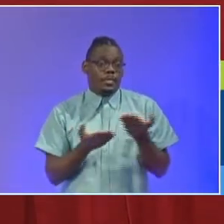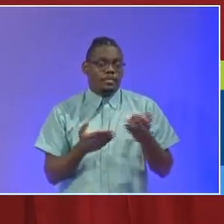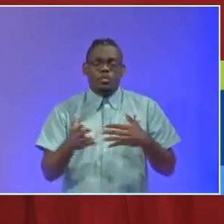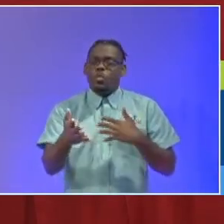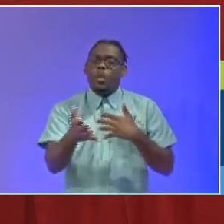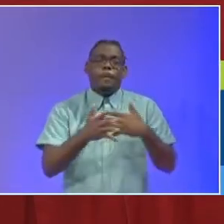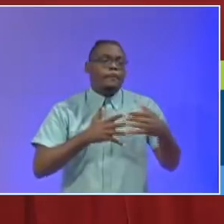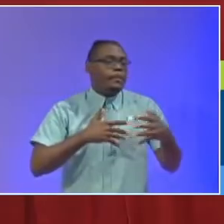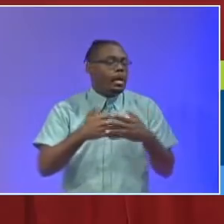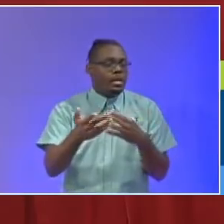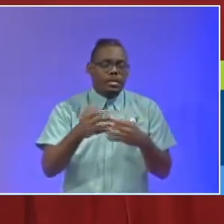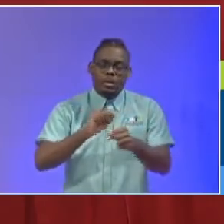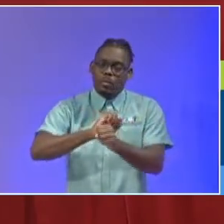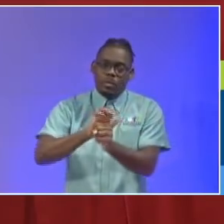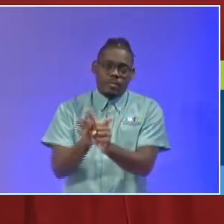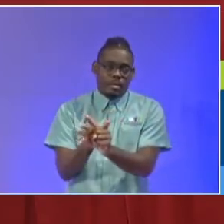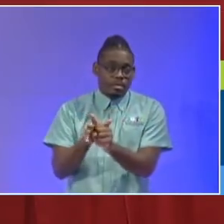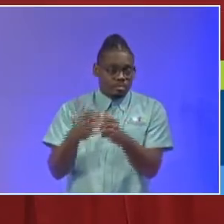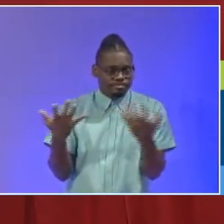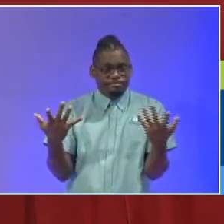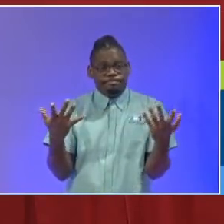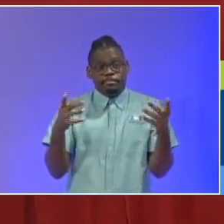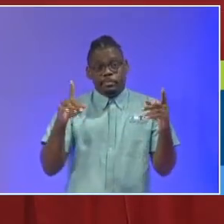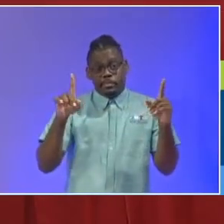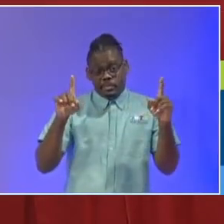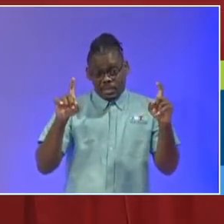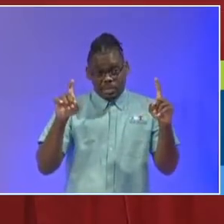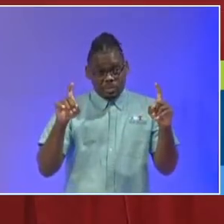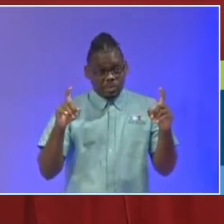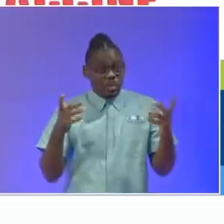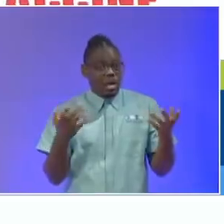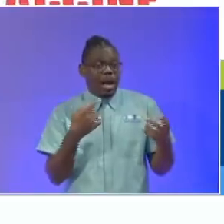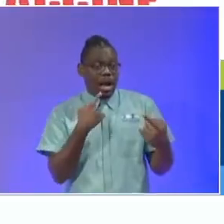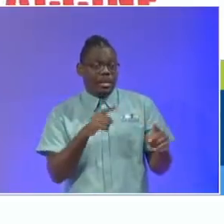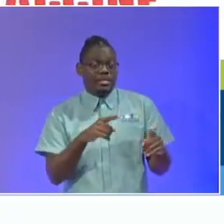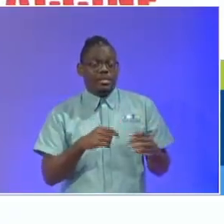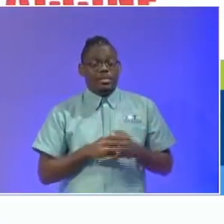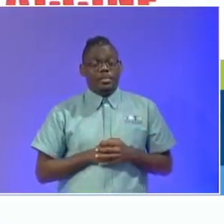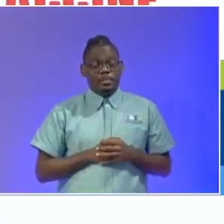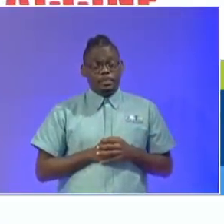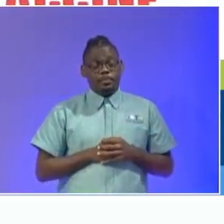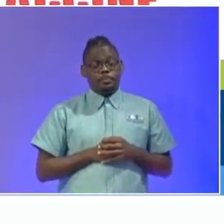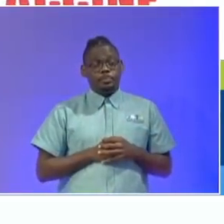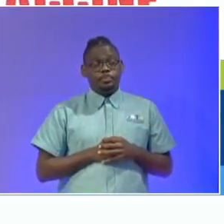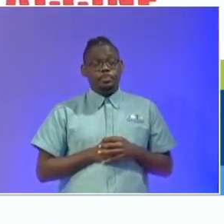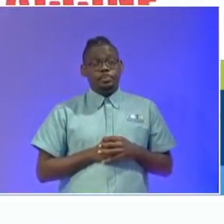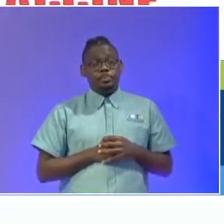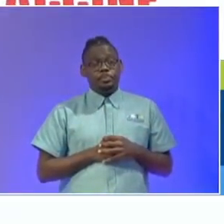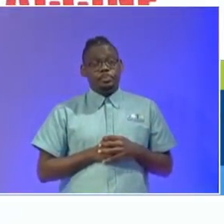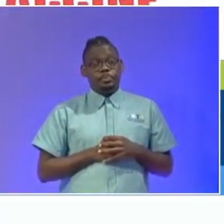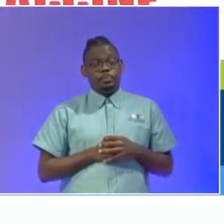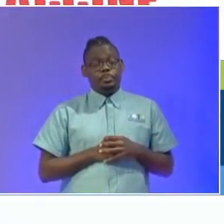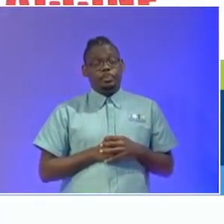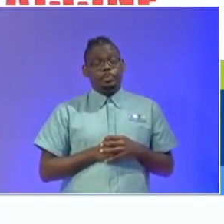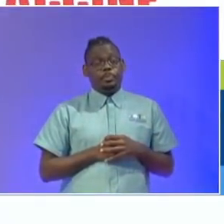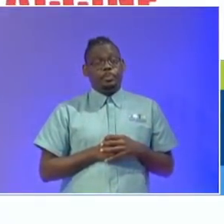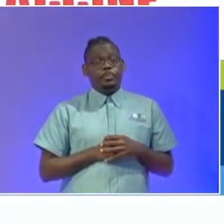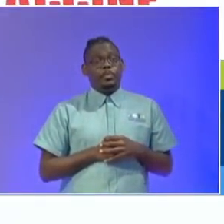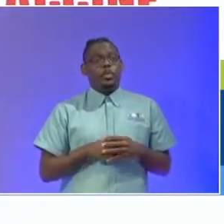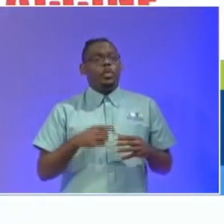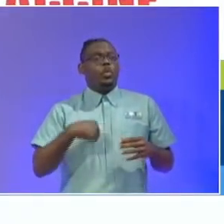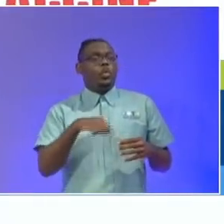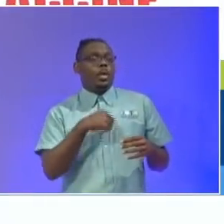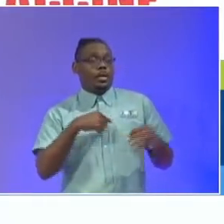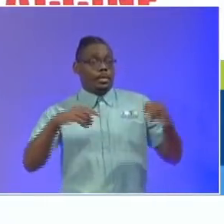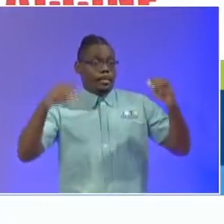perspective. The Ministry of Health, and I thank you, Janelle, for raising the issue about blood and testing of blood. The Ministry of Health has engaged